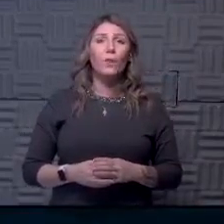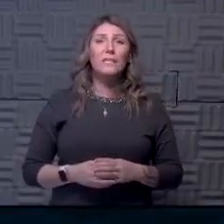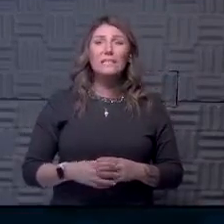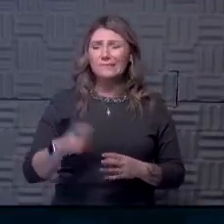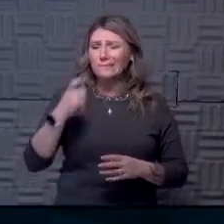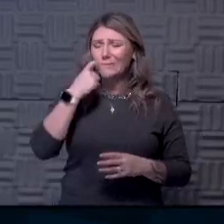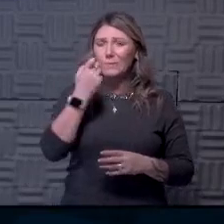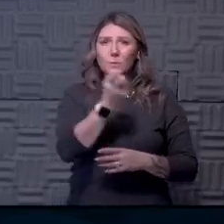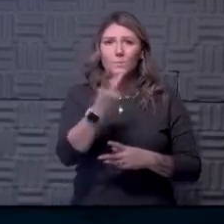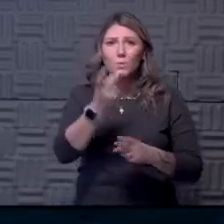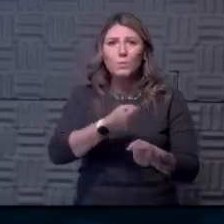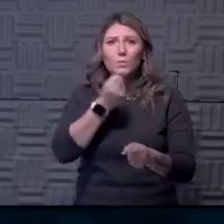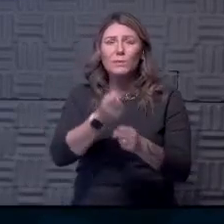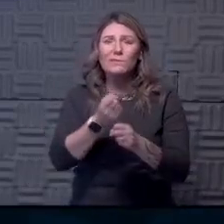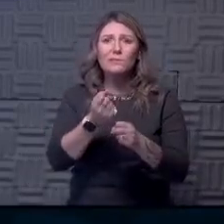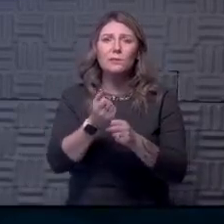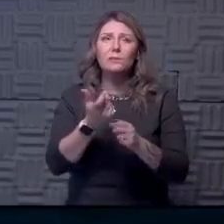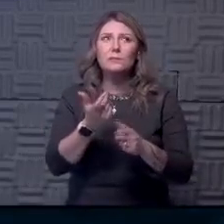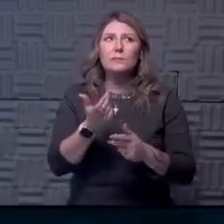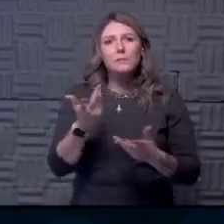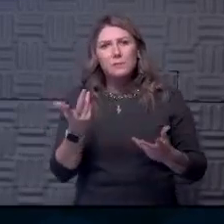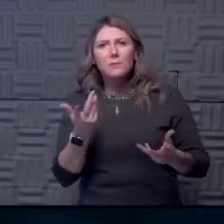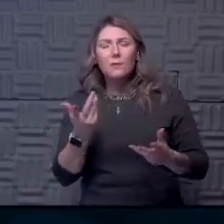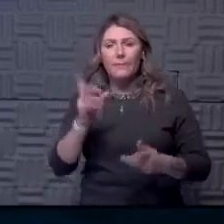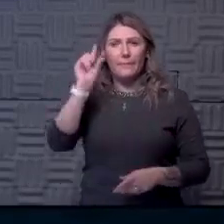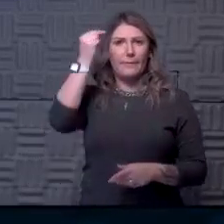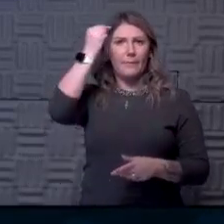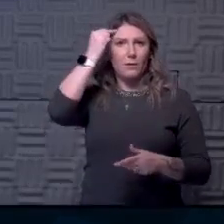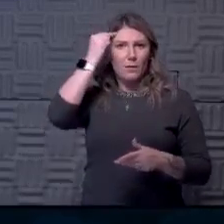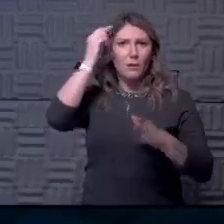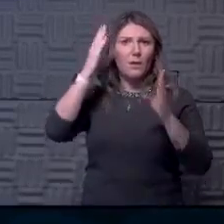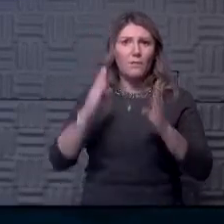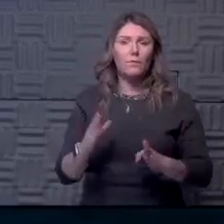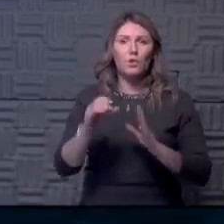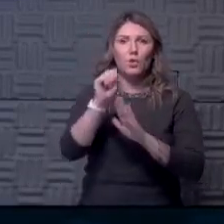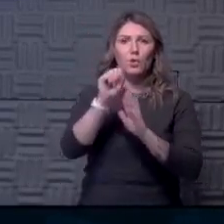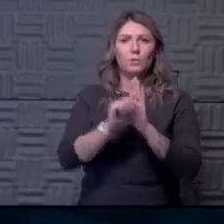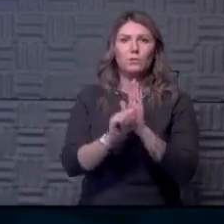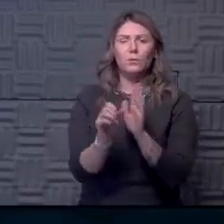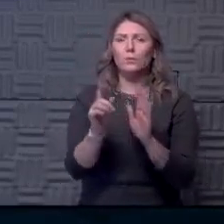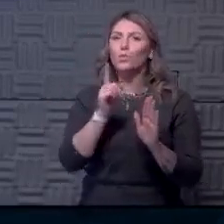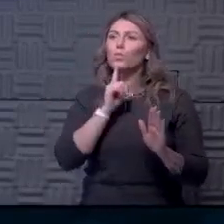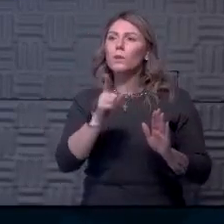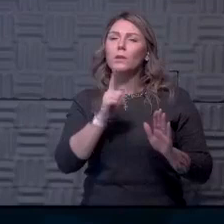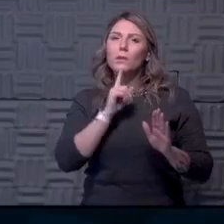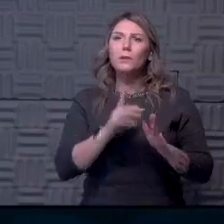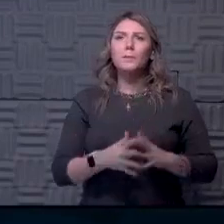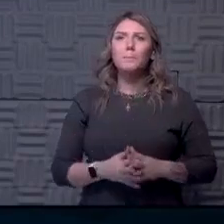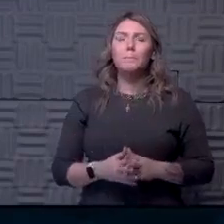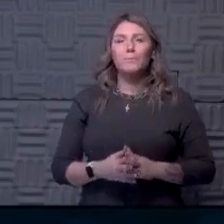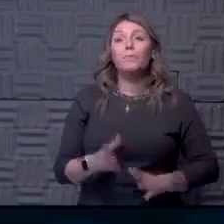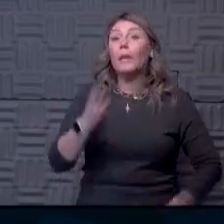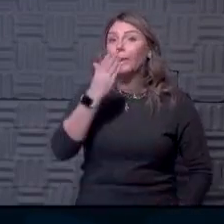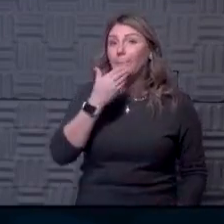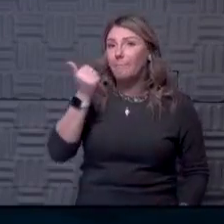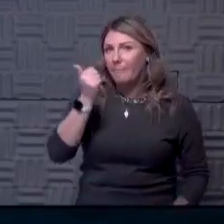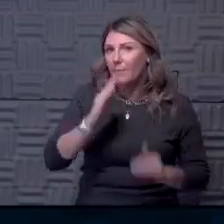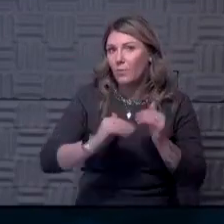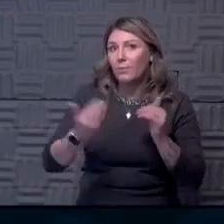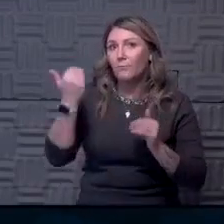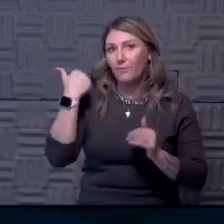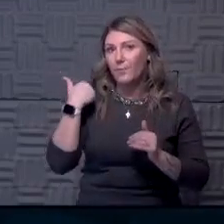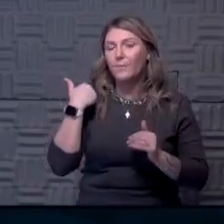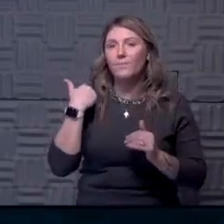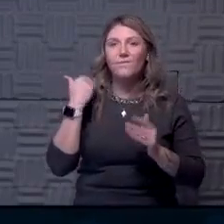years, I want to say the last couple of years, the governor of the state is really doing a better job than before